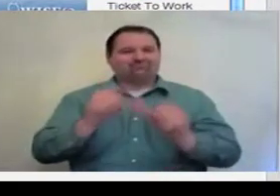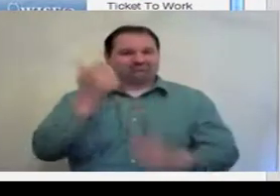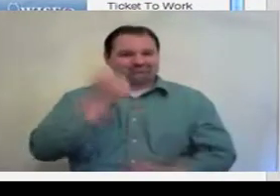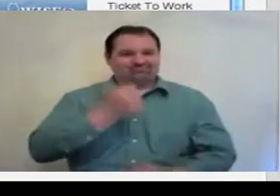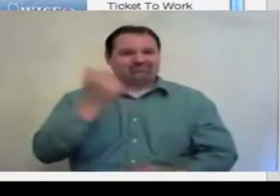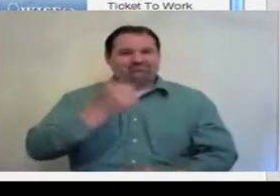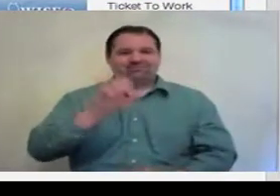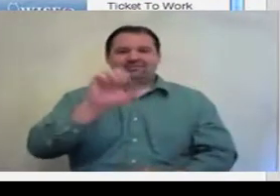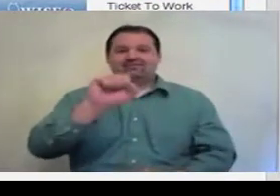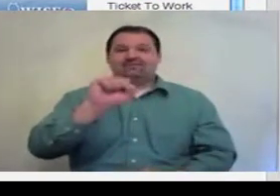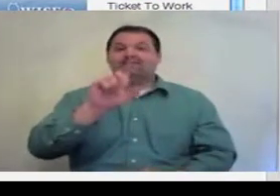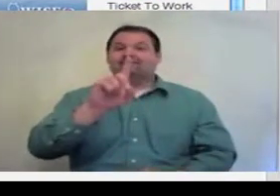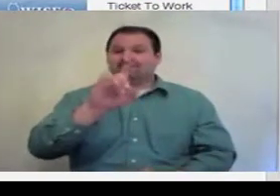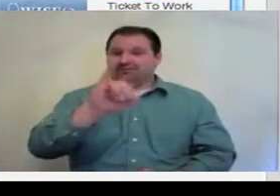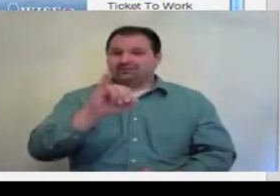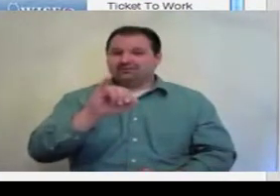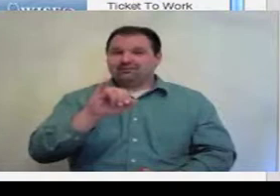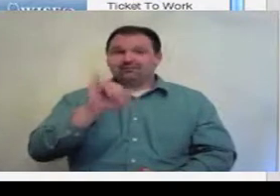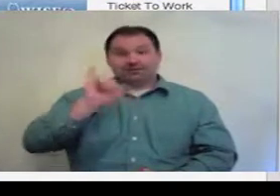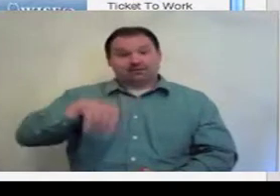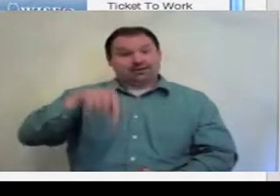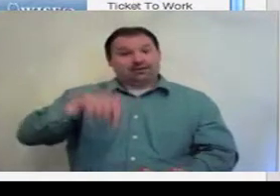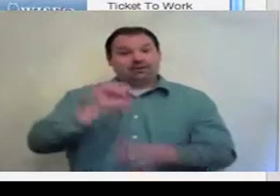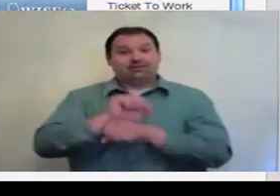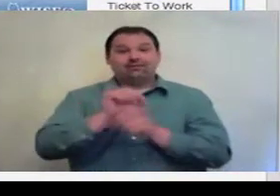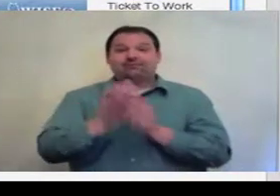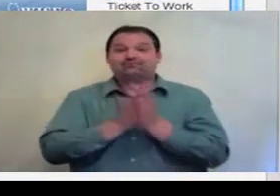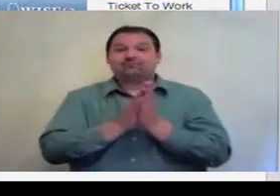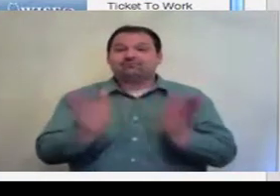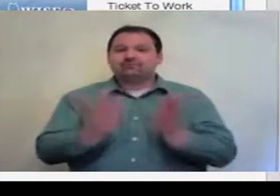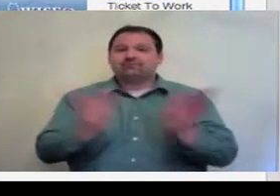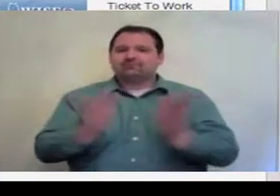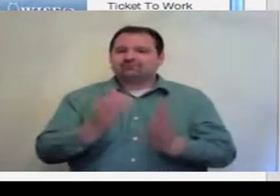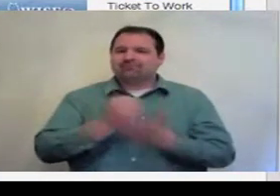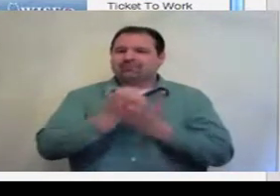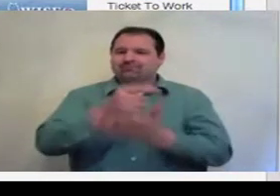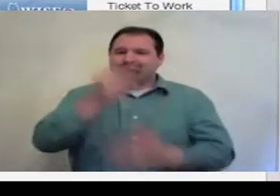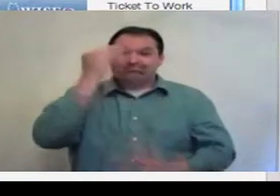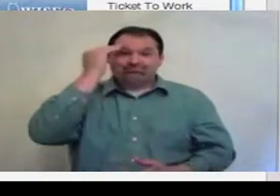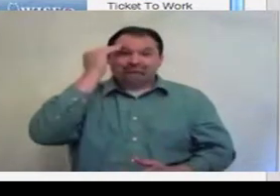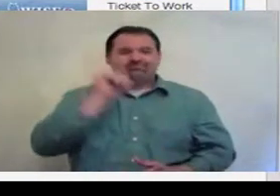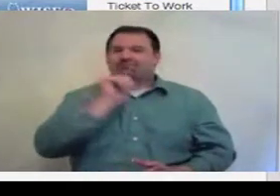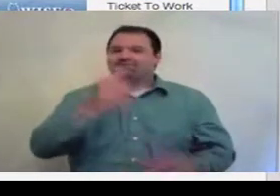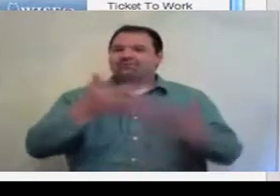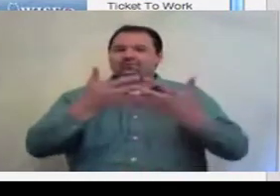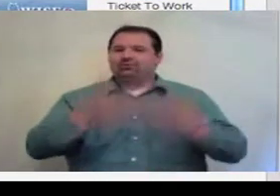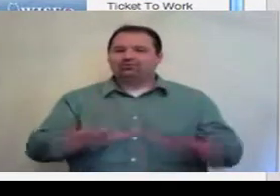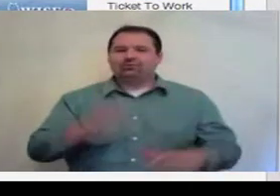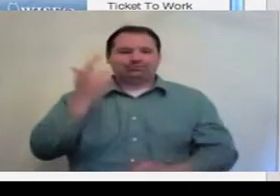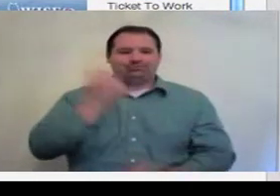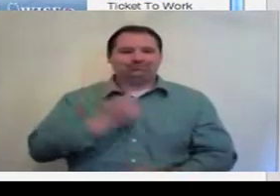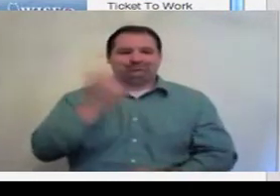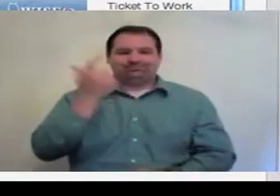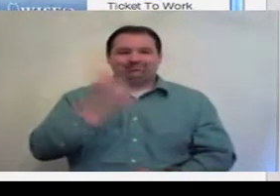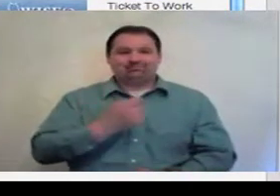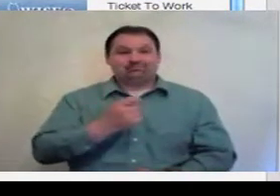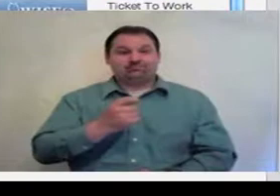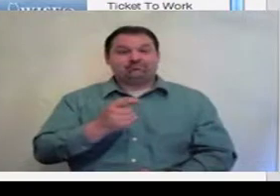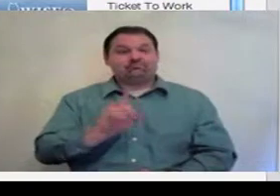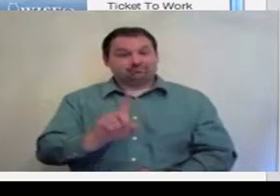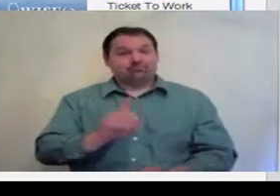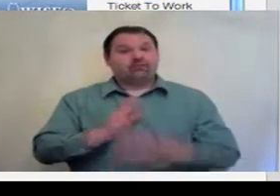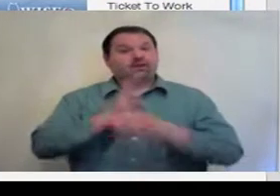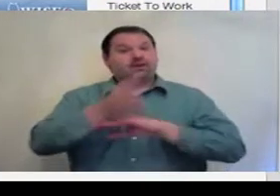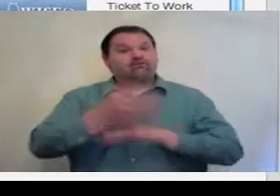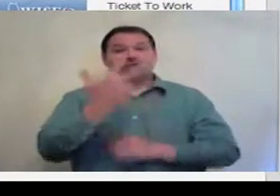to earn your SSDI check. So that's another work incentive that's available, so you know you're not just going to lose your benefits. After